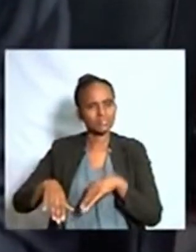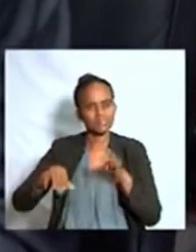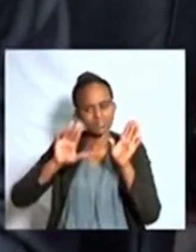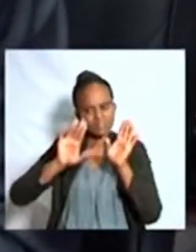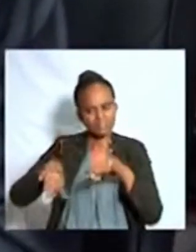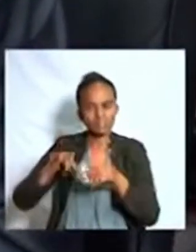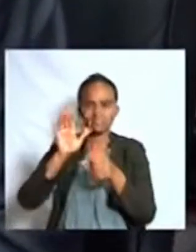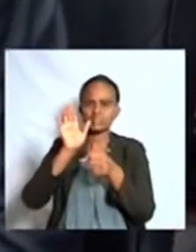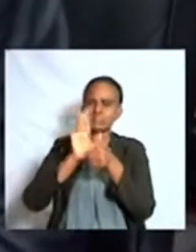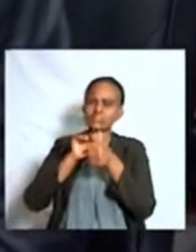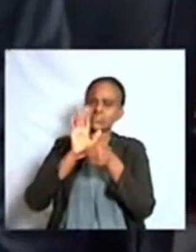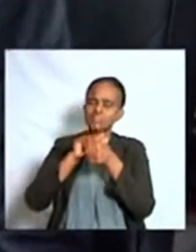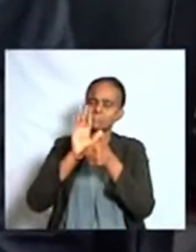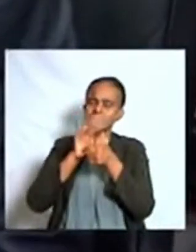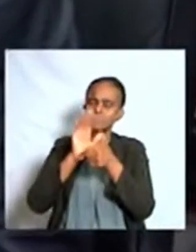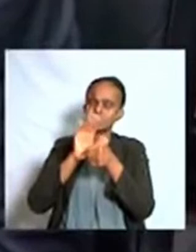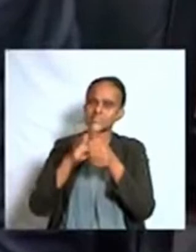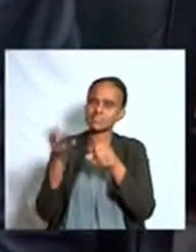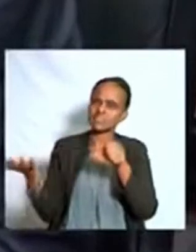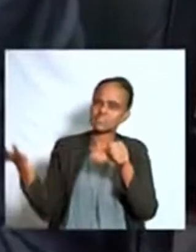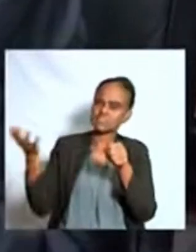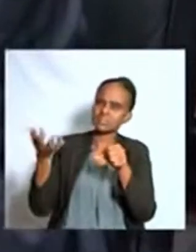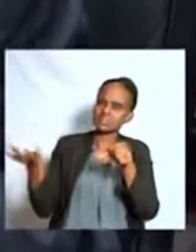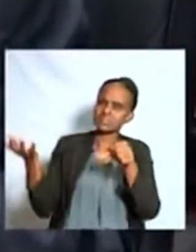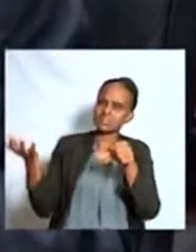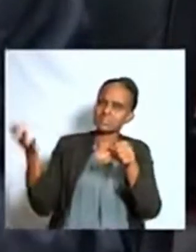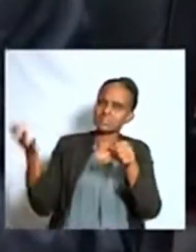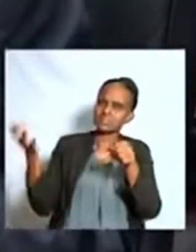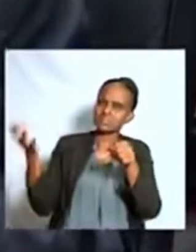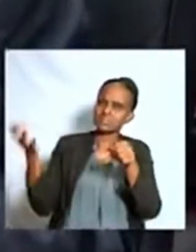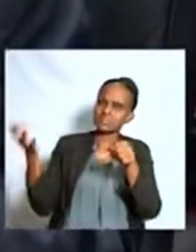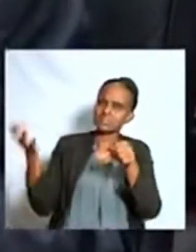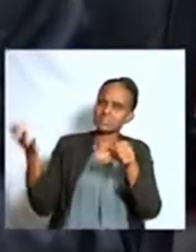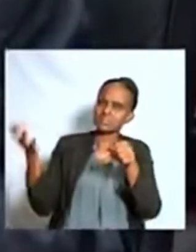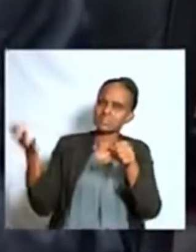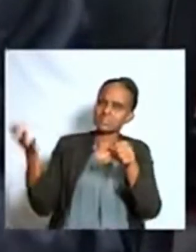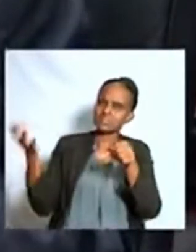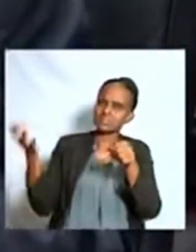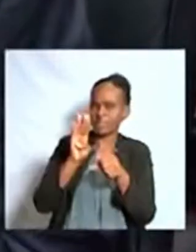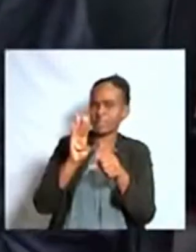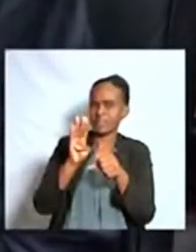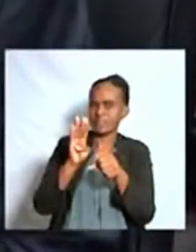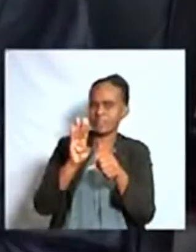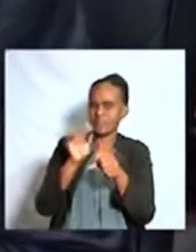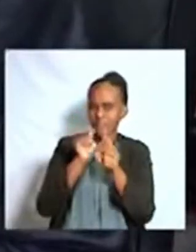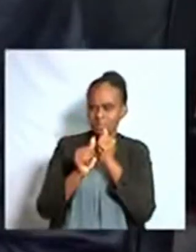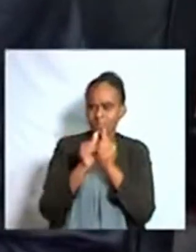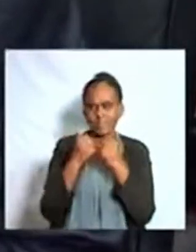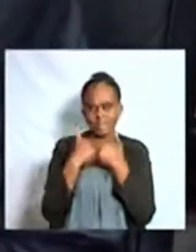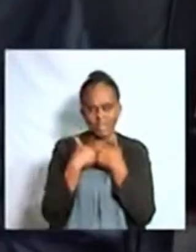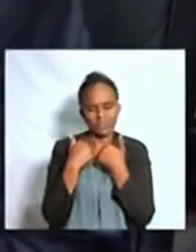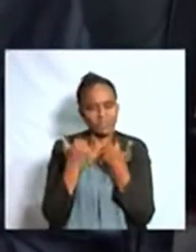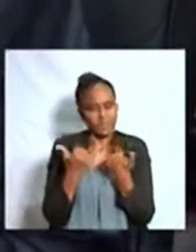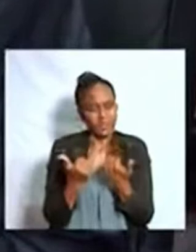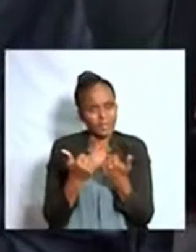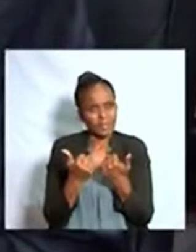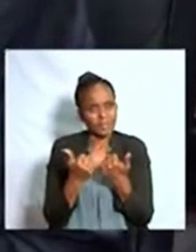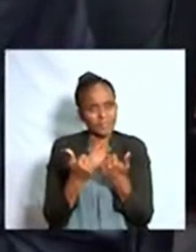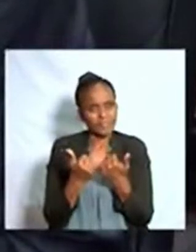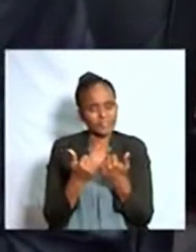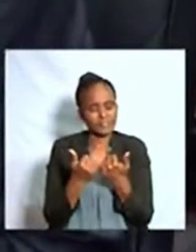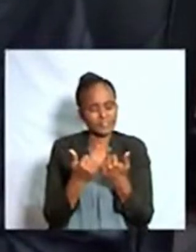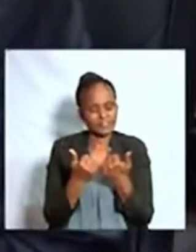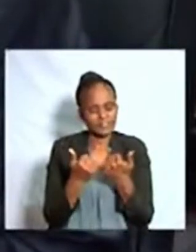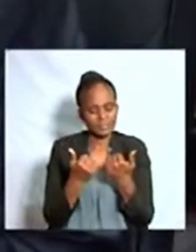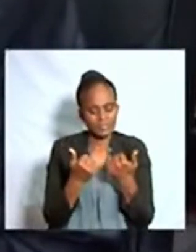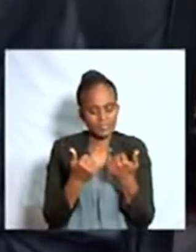tractor loader backhoe, TLB, the abandoned TLB that has been... Whose